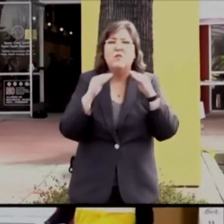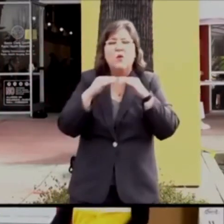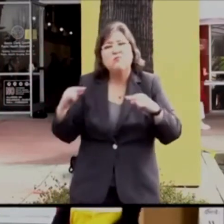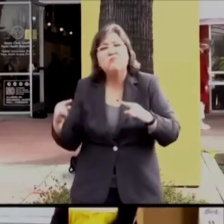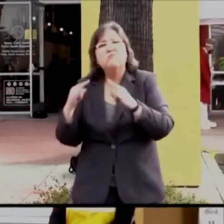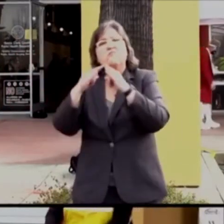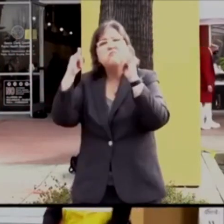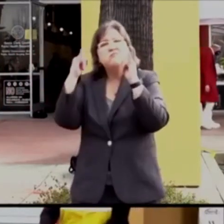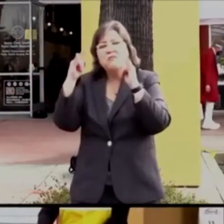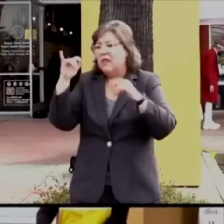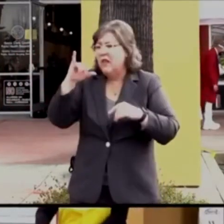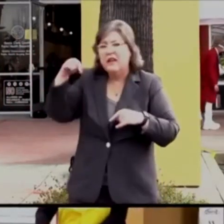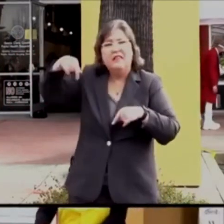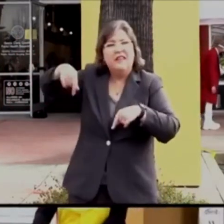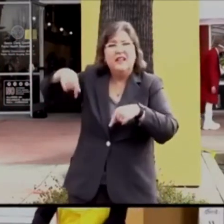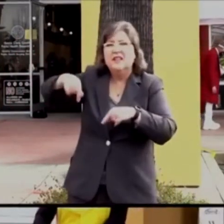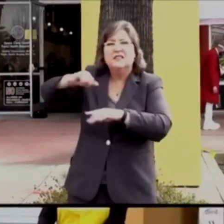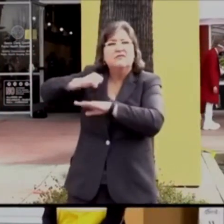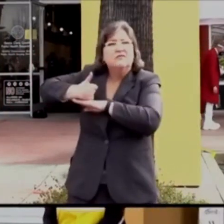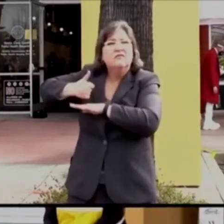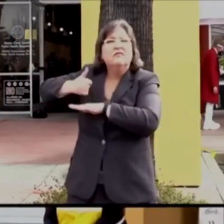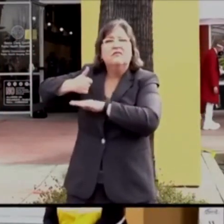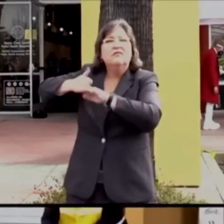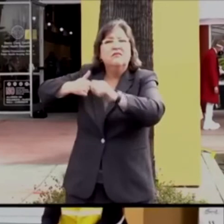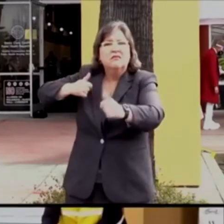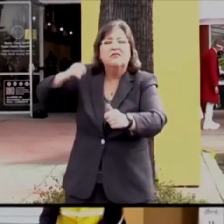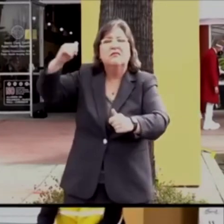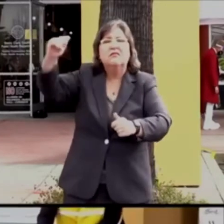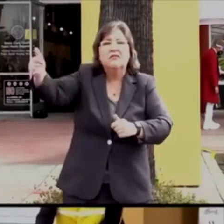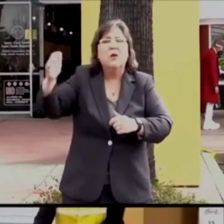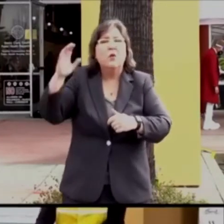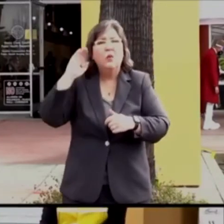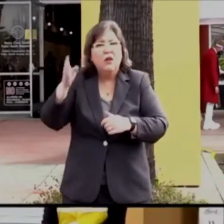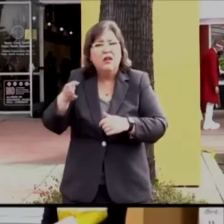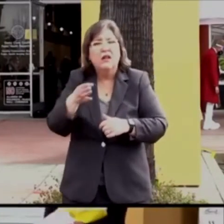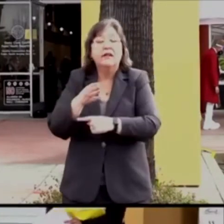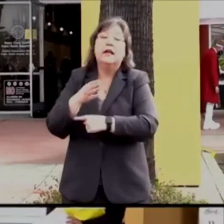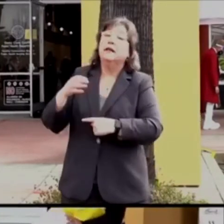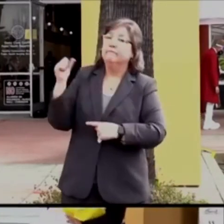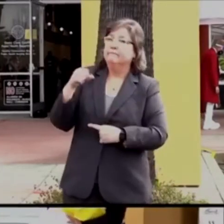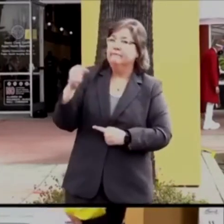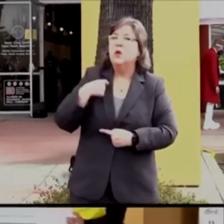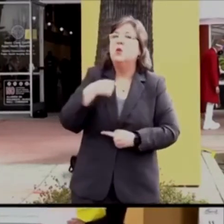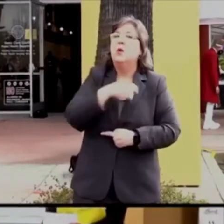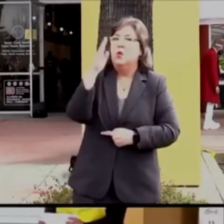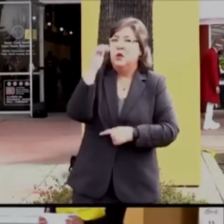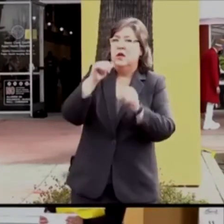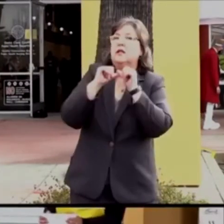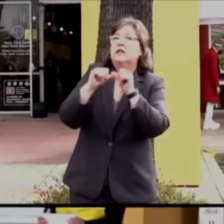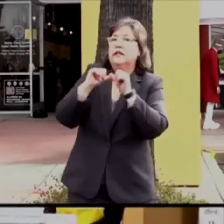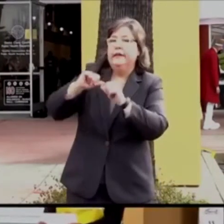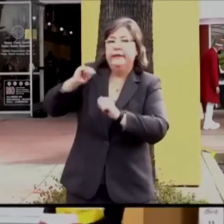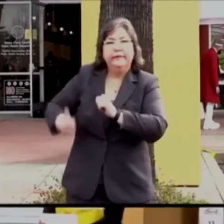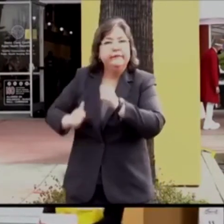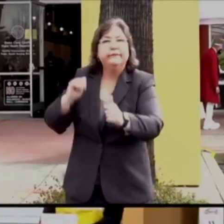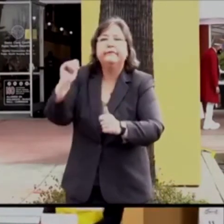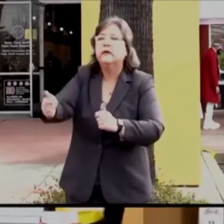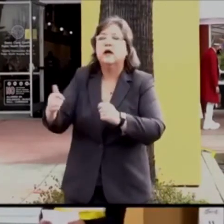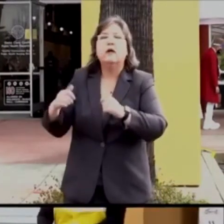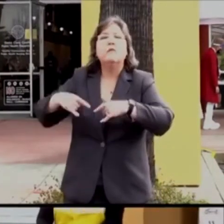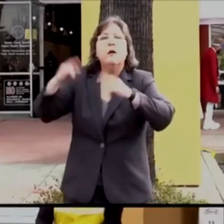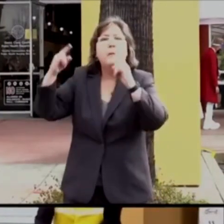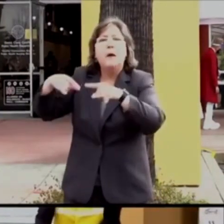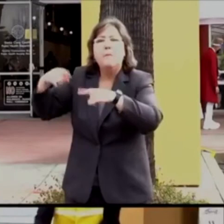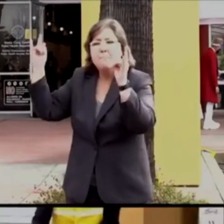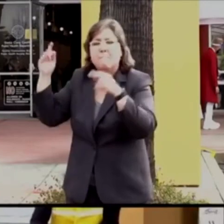I can tell you that our plans are to continue to have these pop-ups on a rotating basis throughout the county, with our focus particularly in East